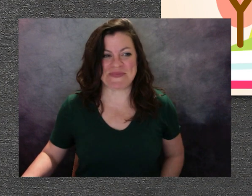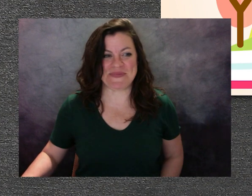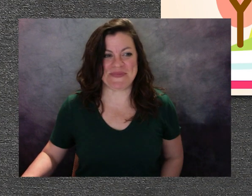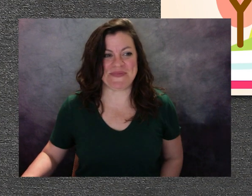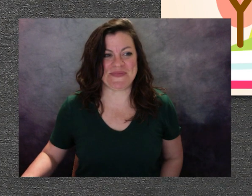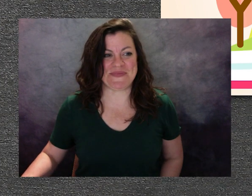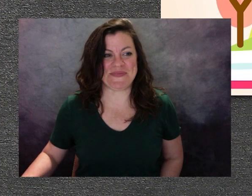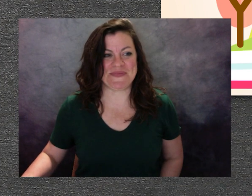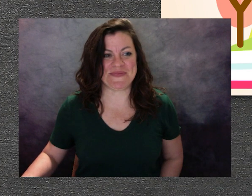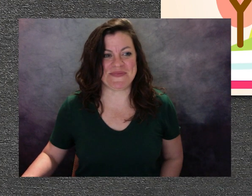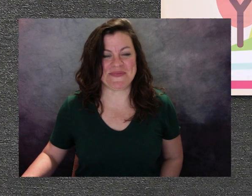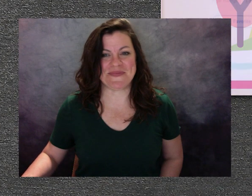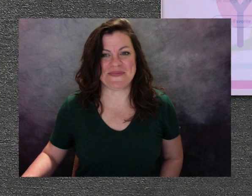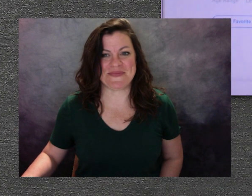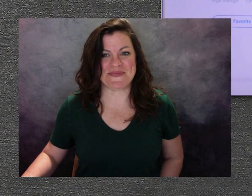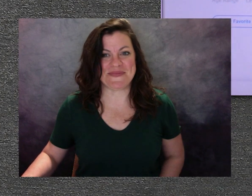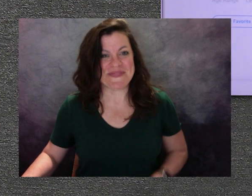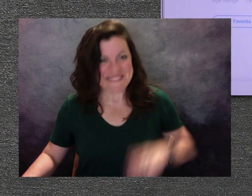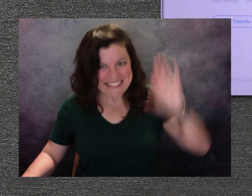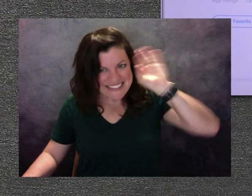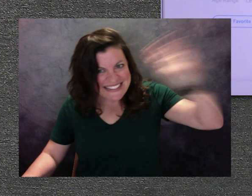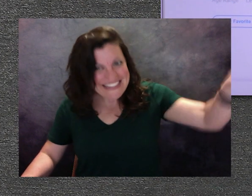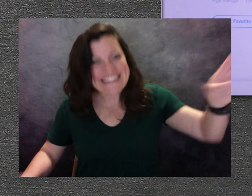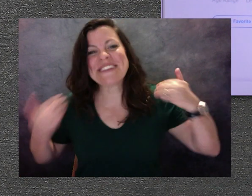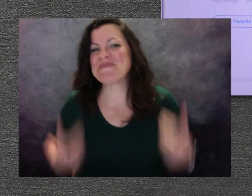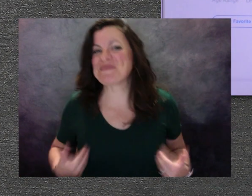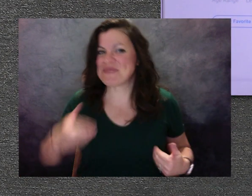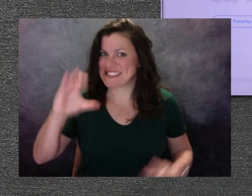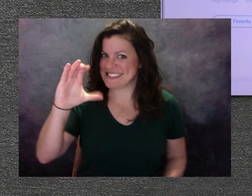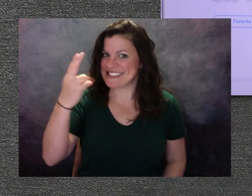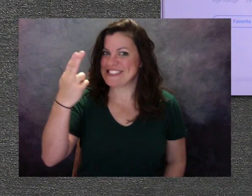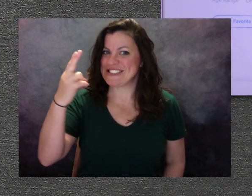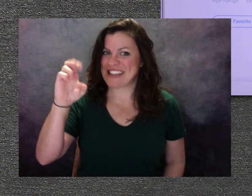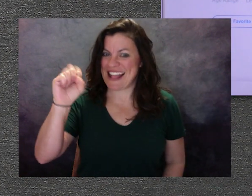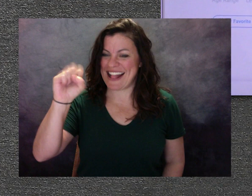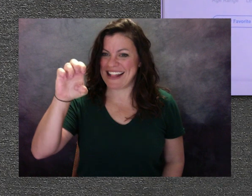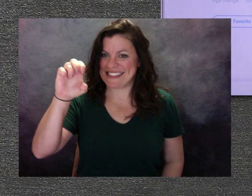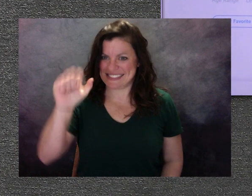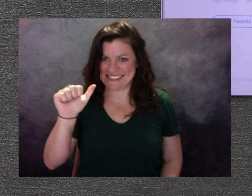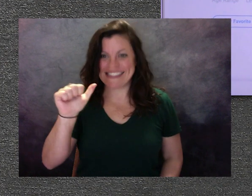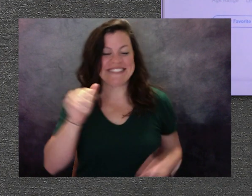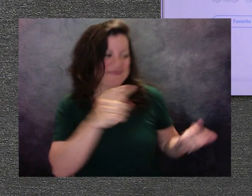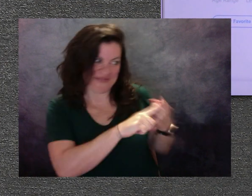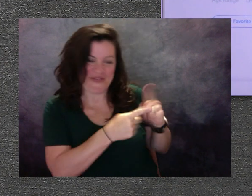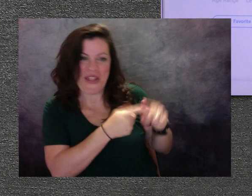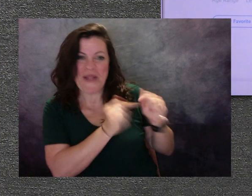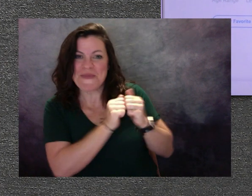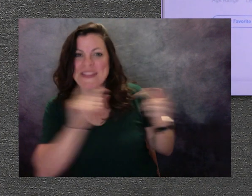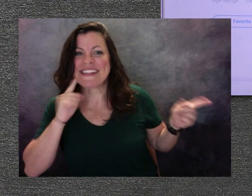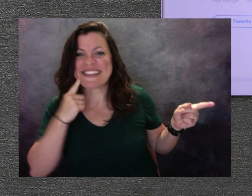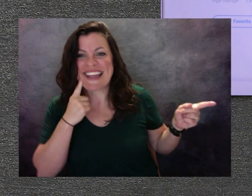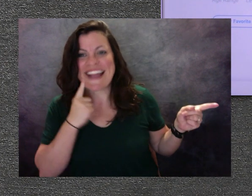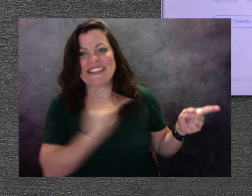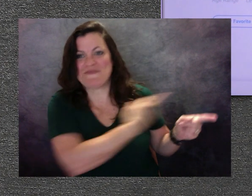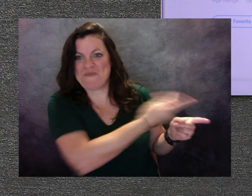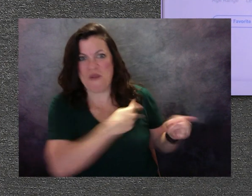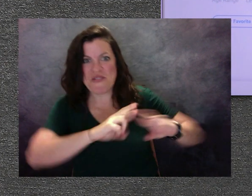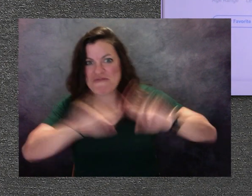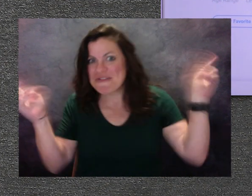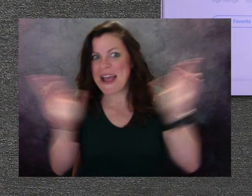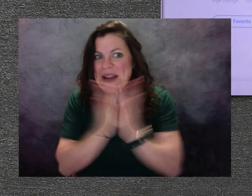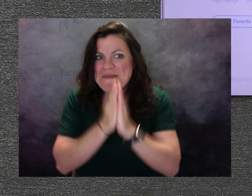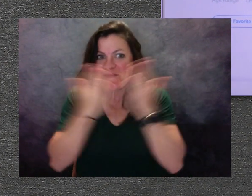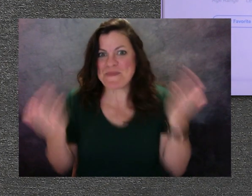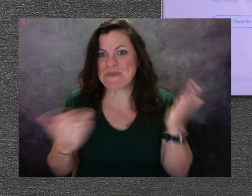and Candy back, and I have our story ready to go. Our story today is called The World